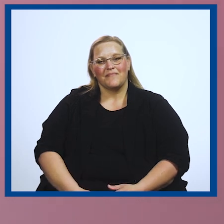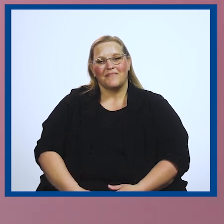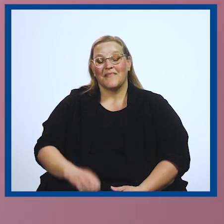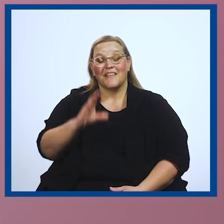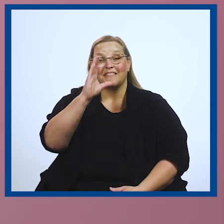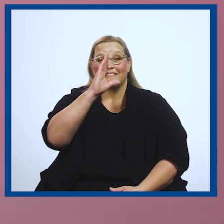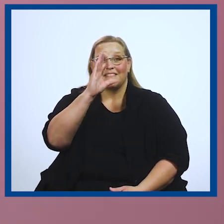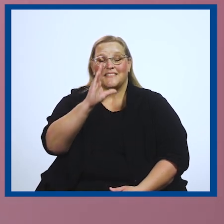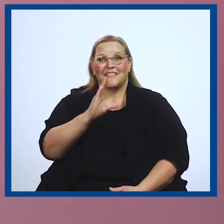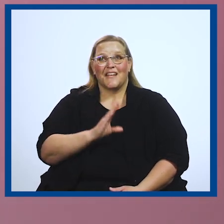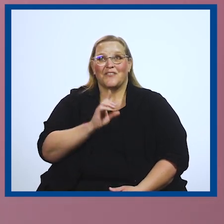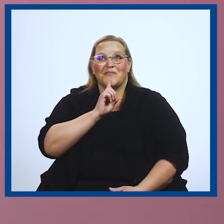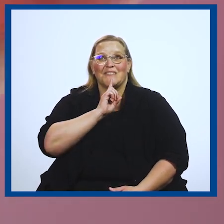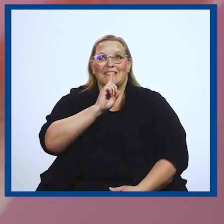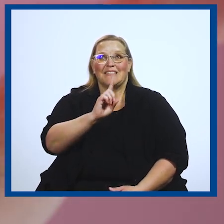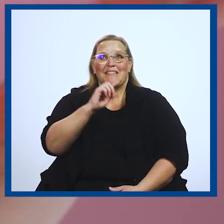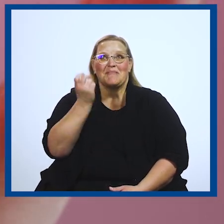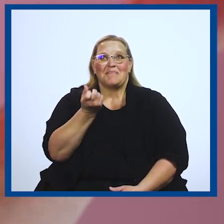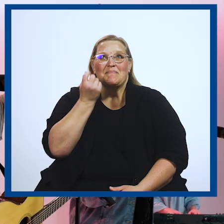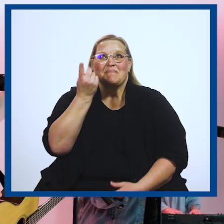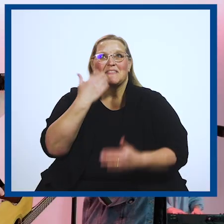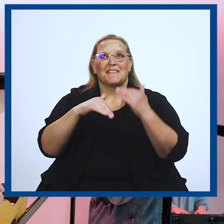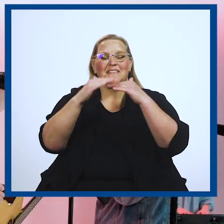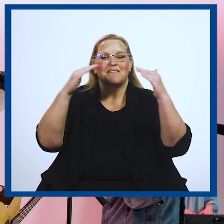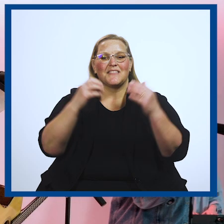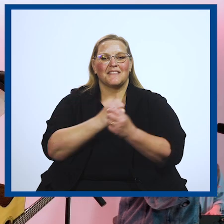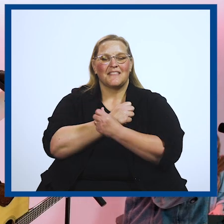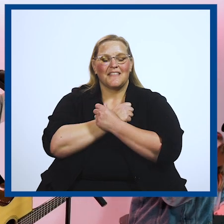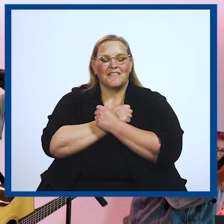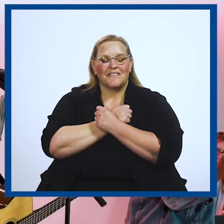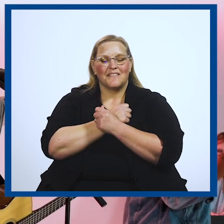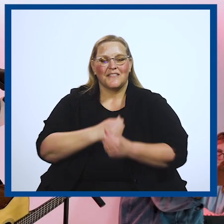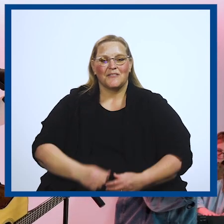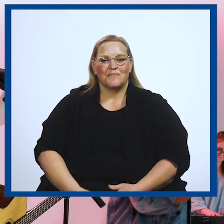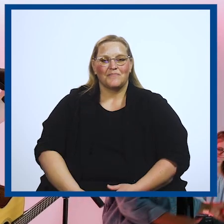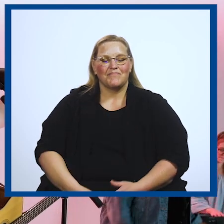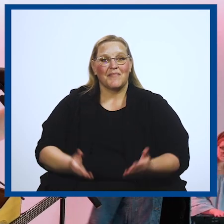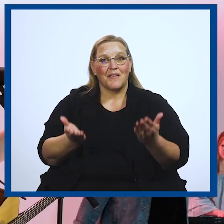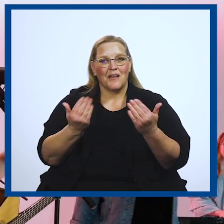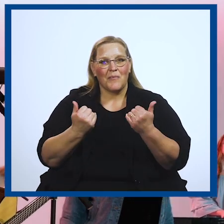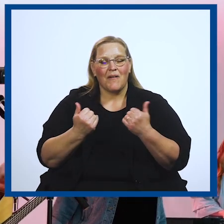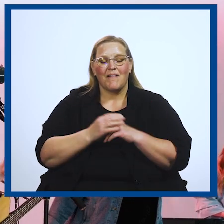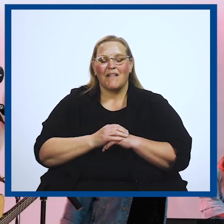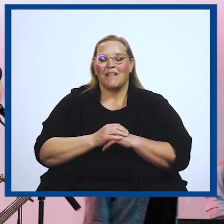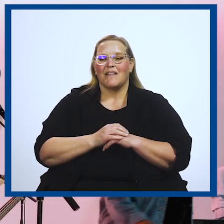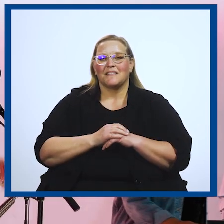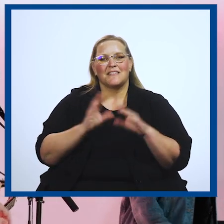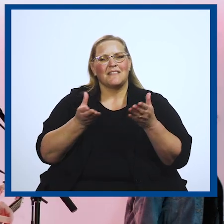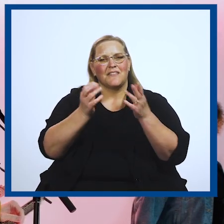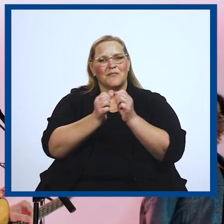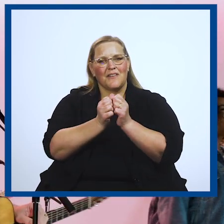and never capture heaven's love. So come on, wherever you're at, let's lift